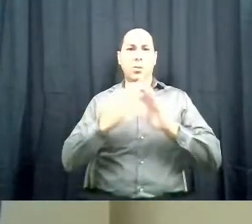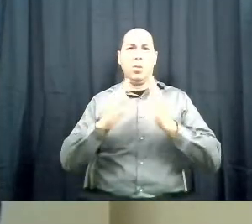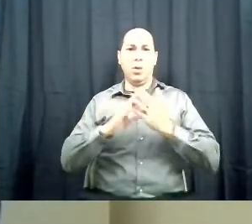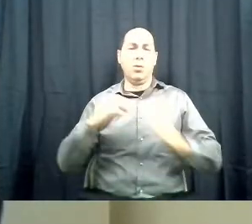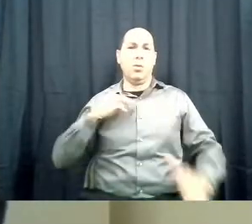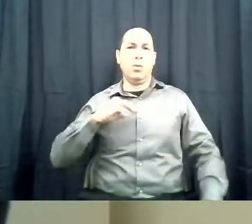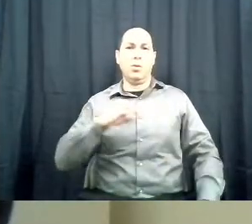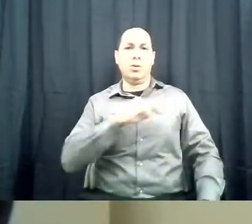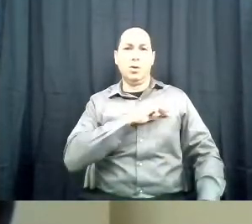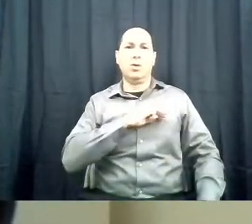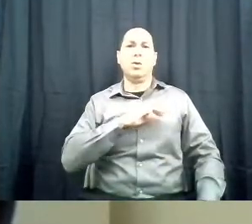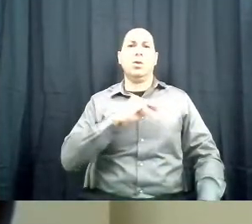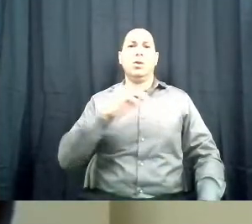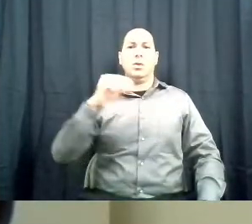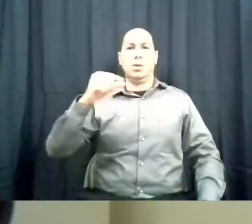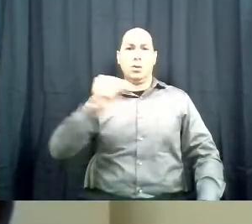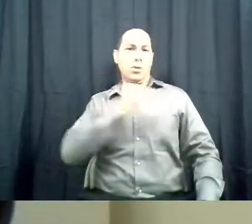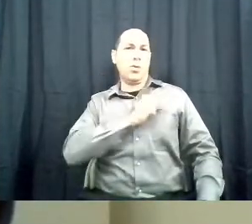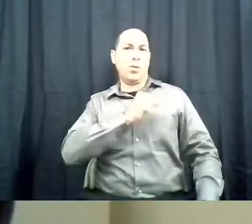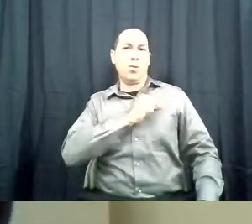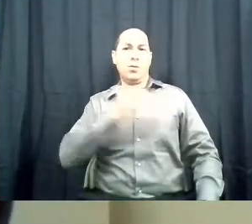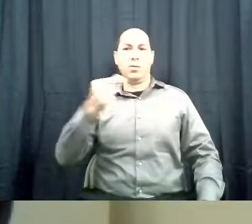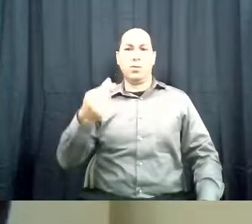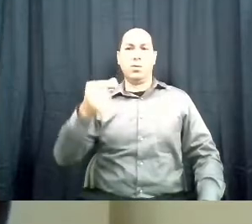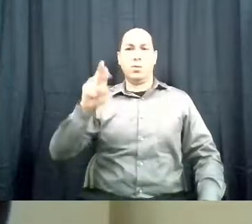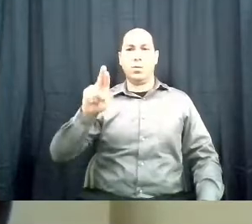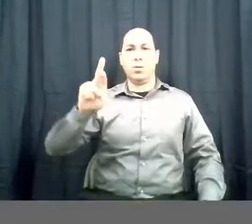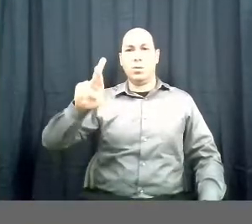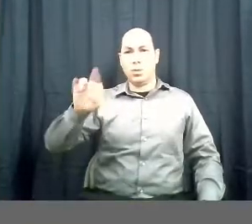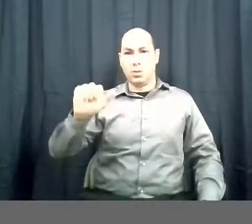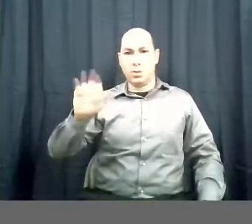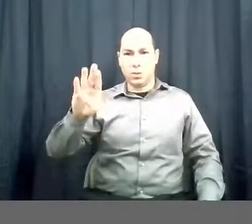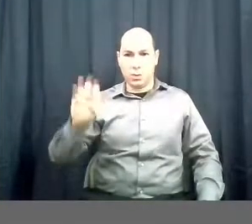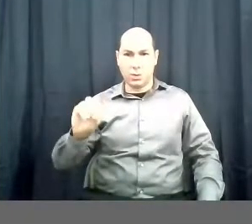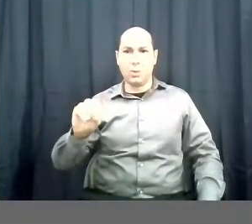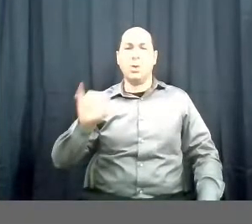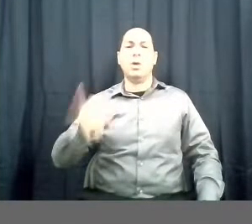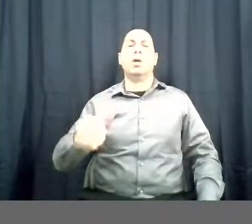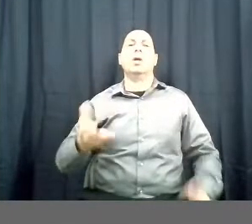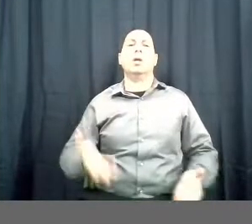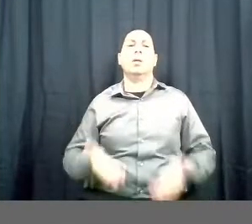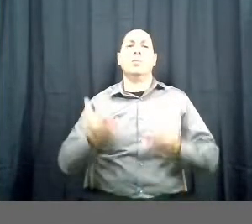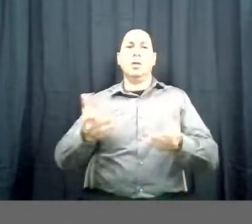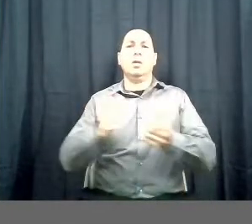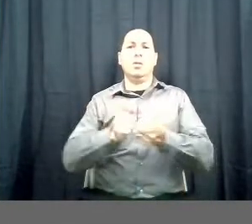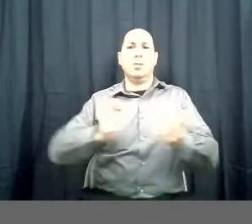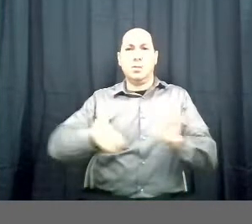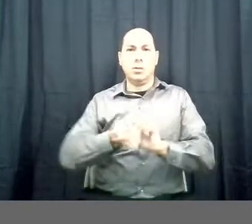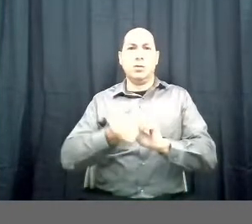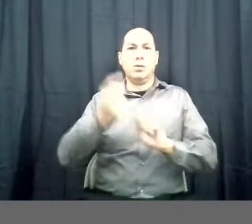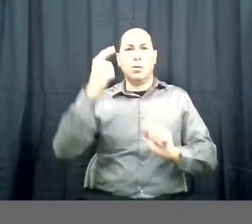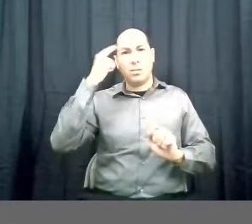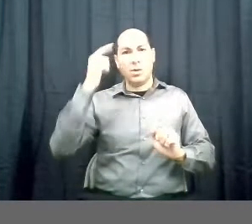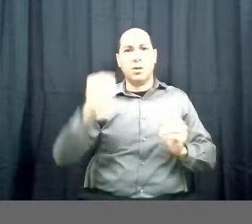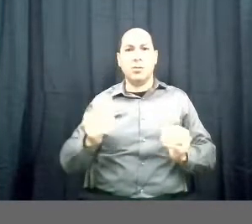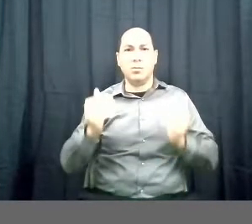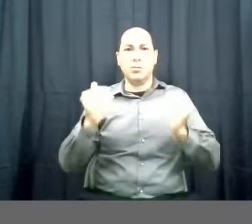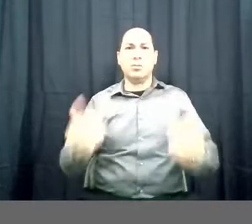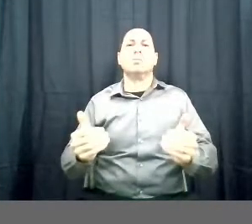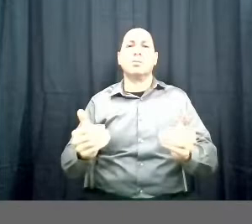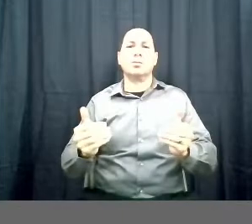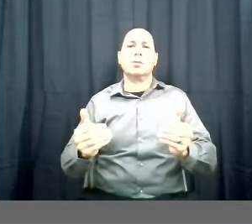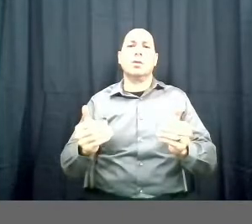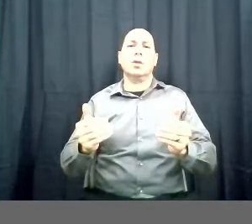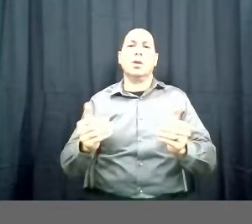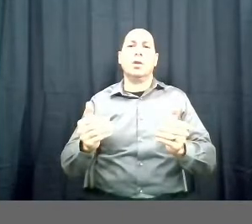of PROMESA, requesting the modification in use of remaining proceeds from bonds originally issued during